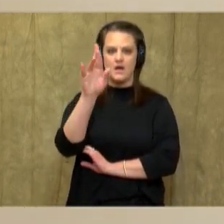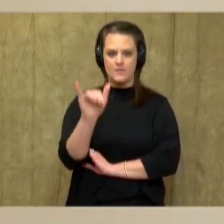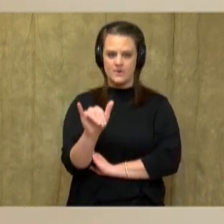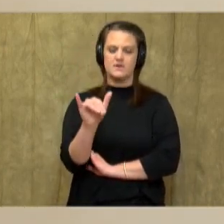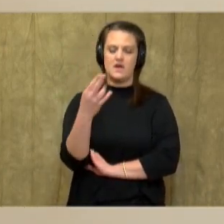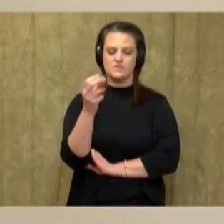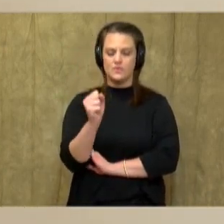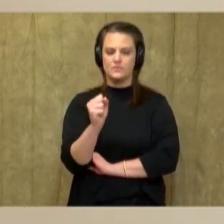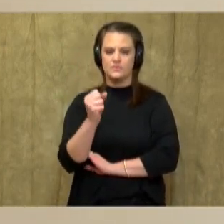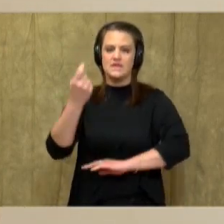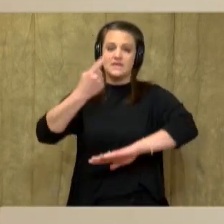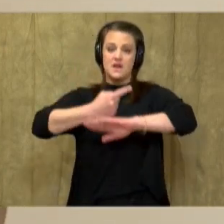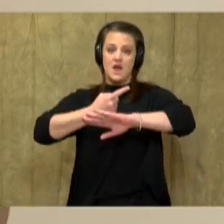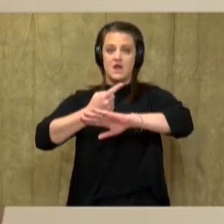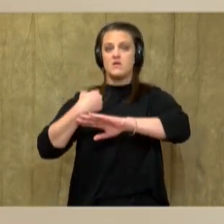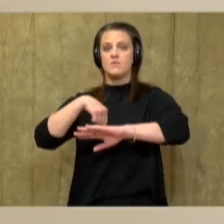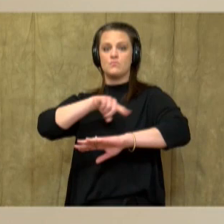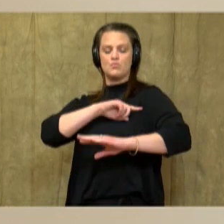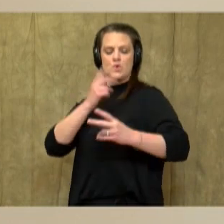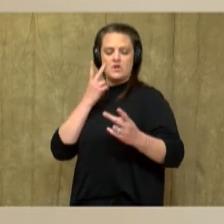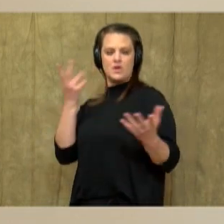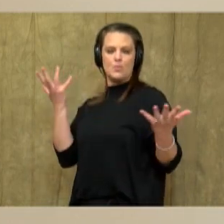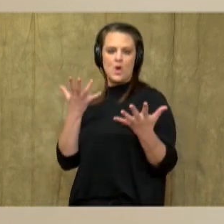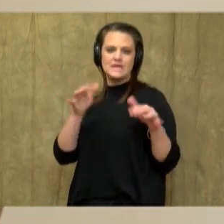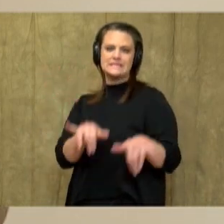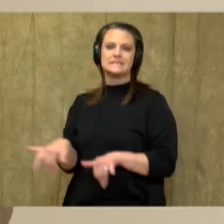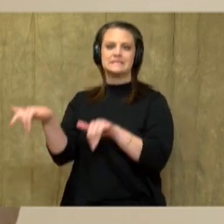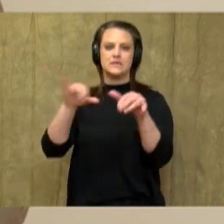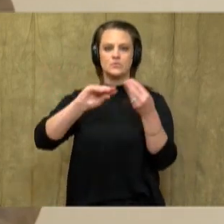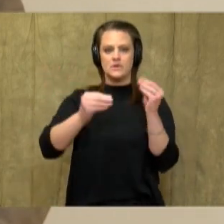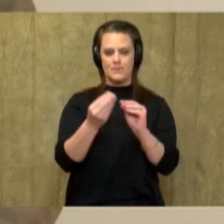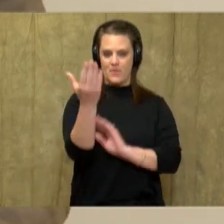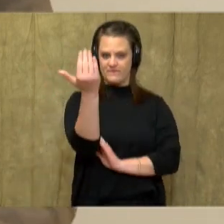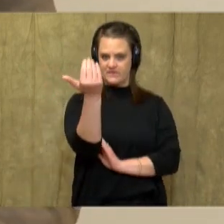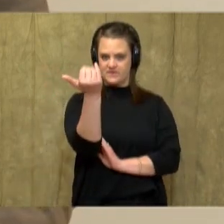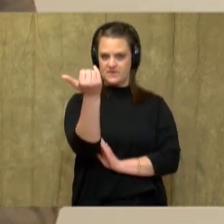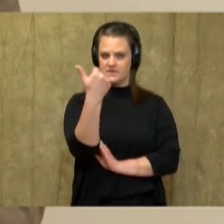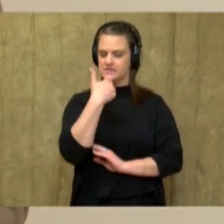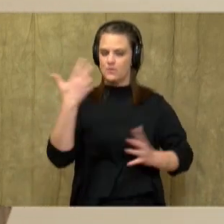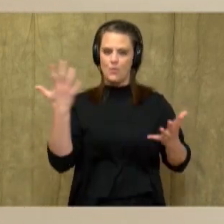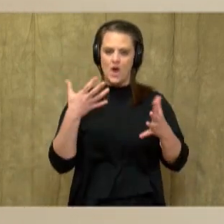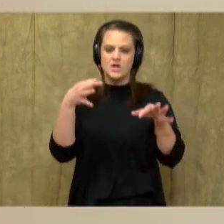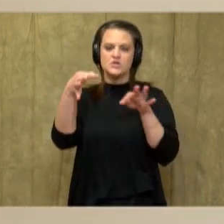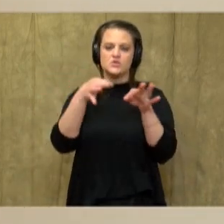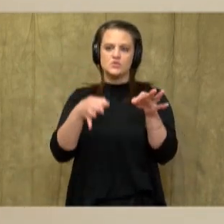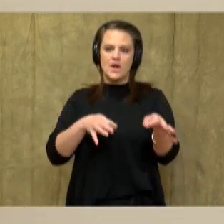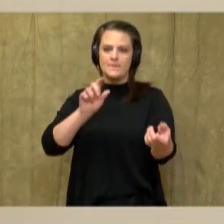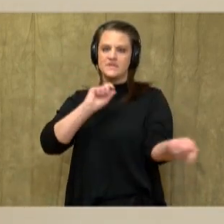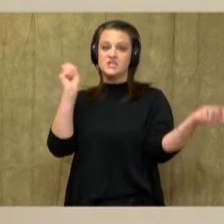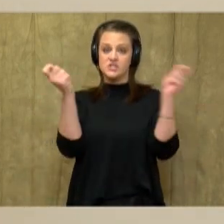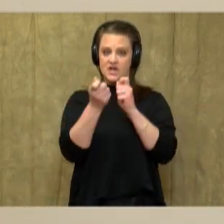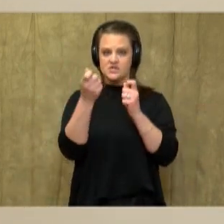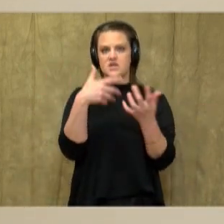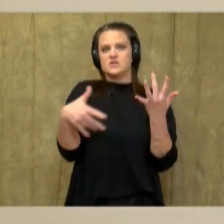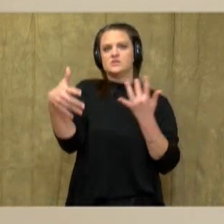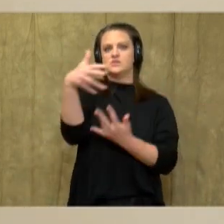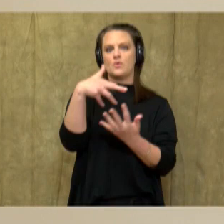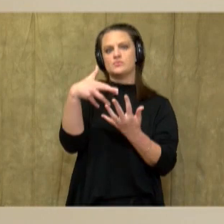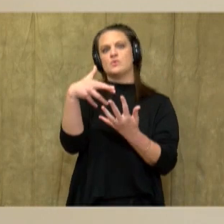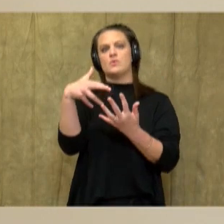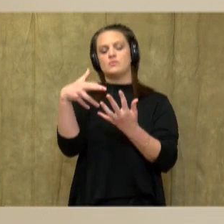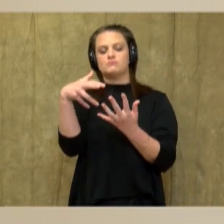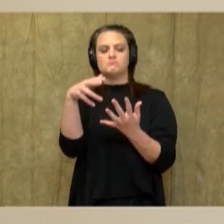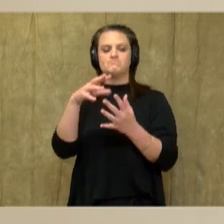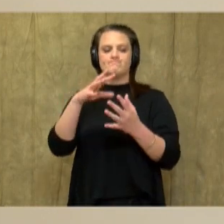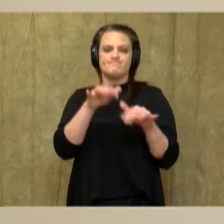State Standard for History students, number 15, and it says, describe changing social and cultural conditions in the United States